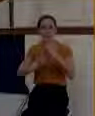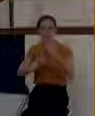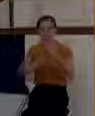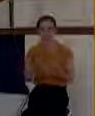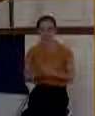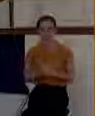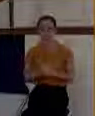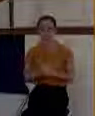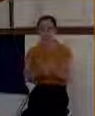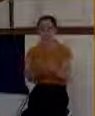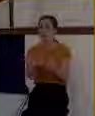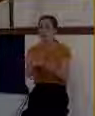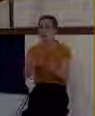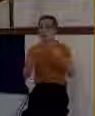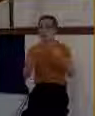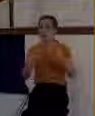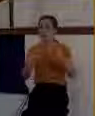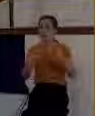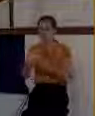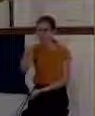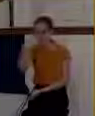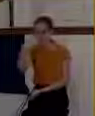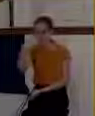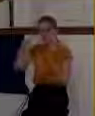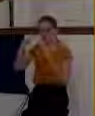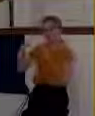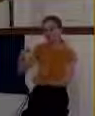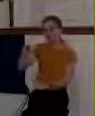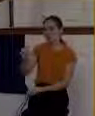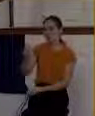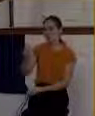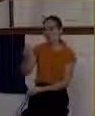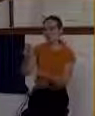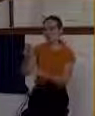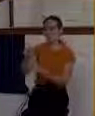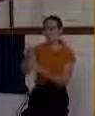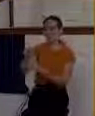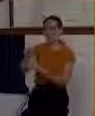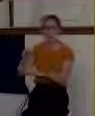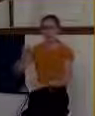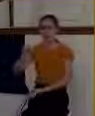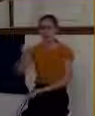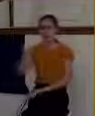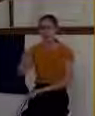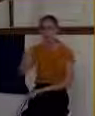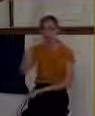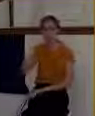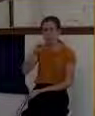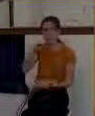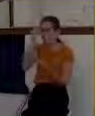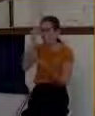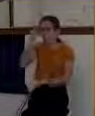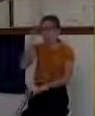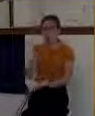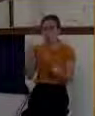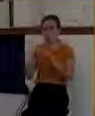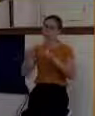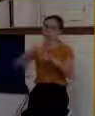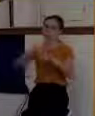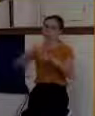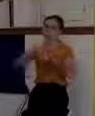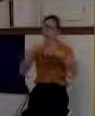whole story was intended to teach Jeroboam and the Israelites the dangers of disobeying the word of God. Now, let me give you the fifth thing, and this is